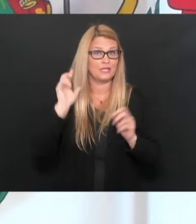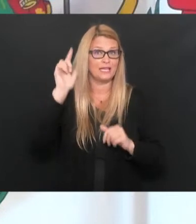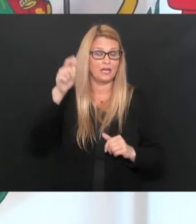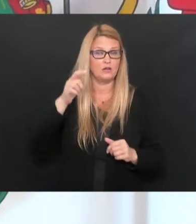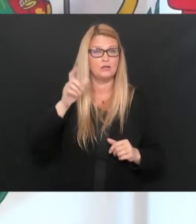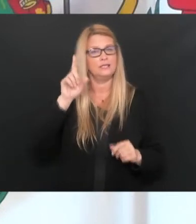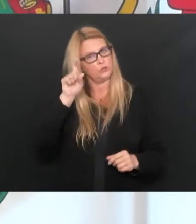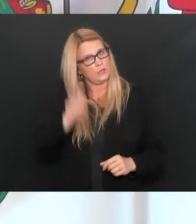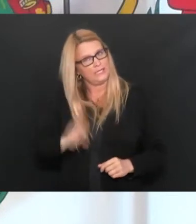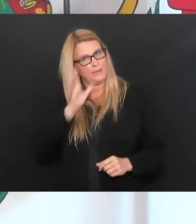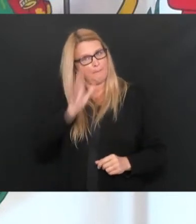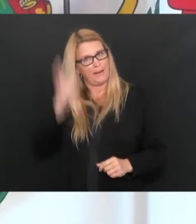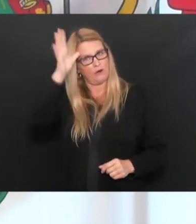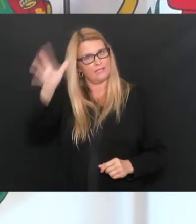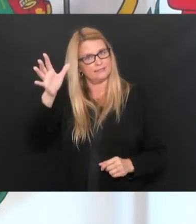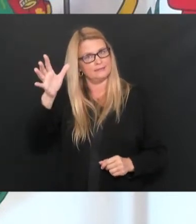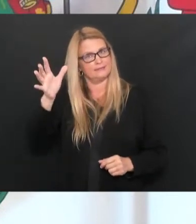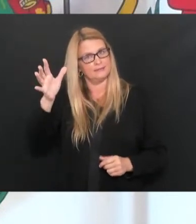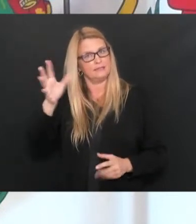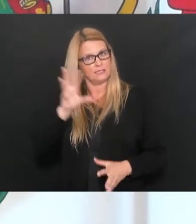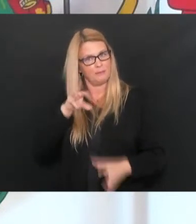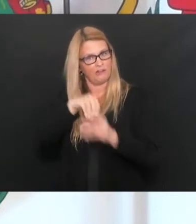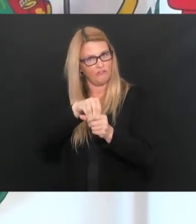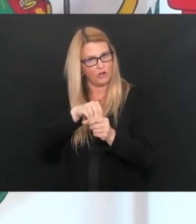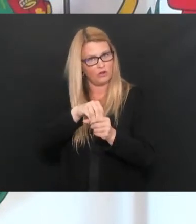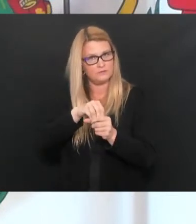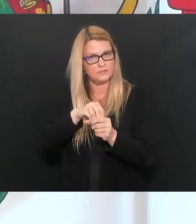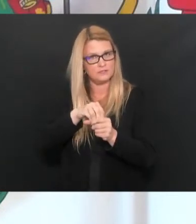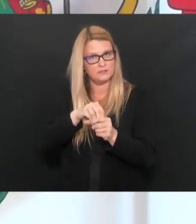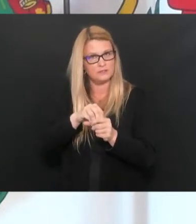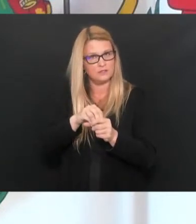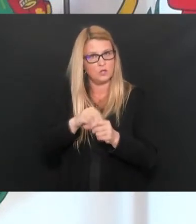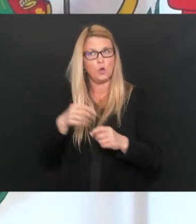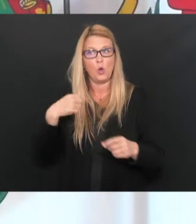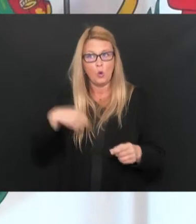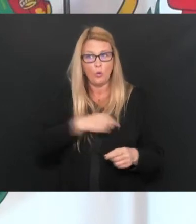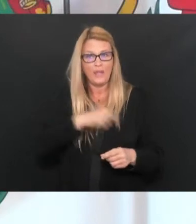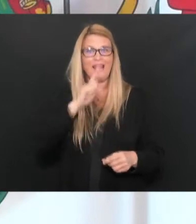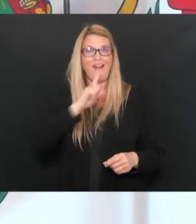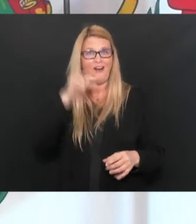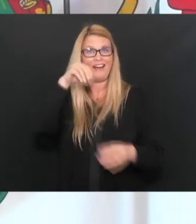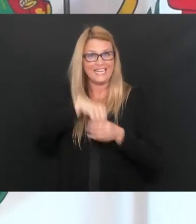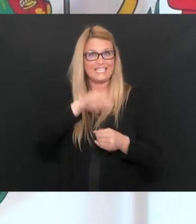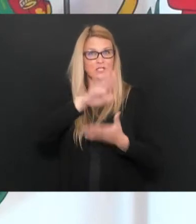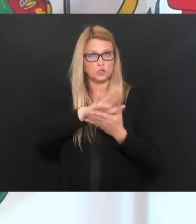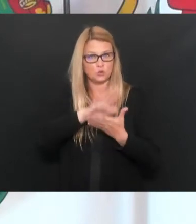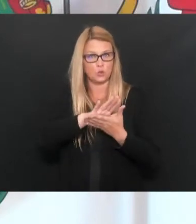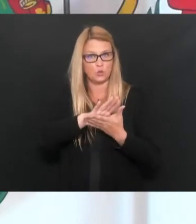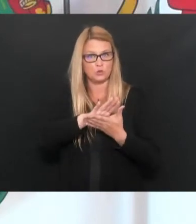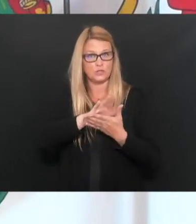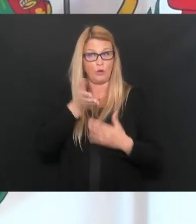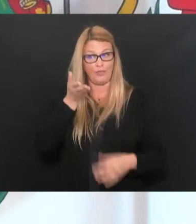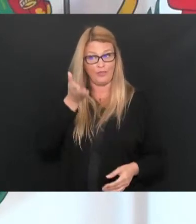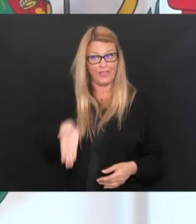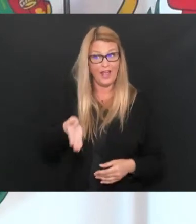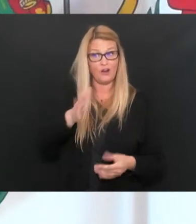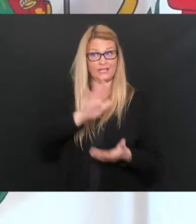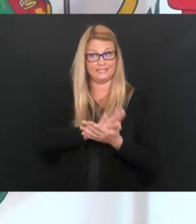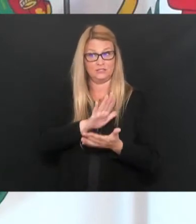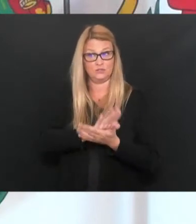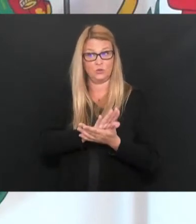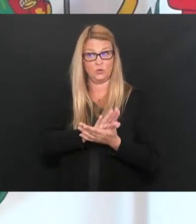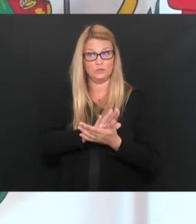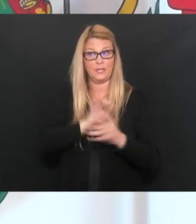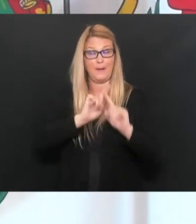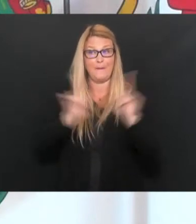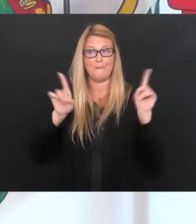to step up. We're in the schools. We have been in the schools. But